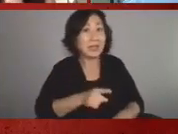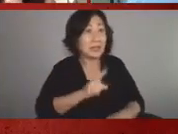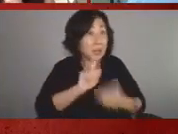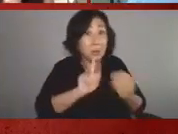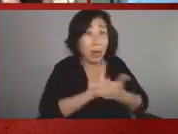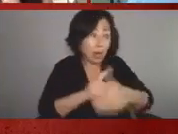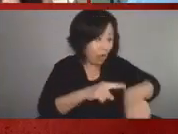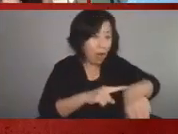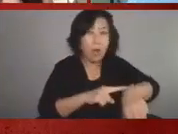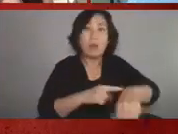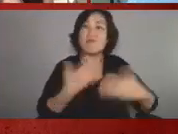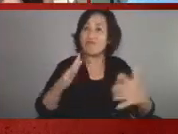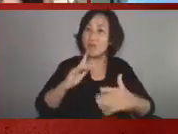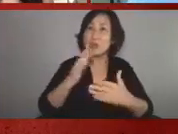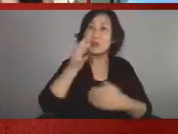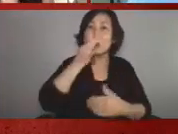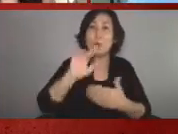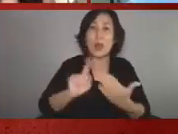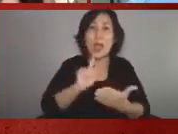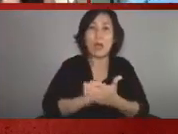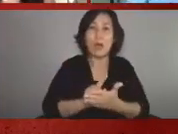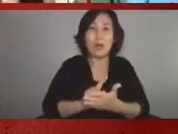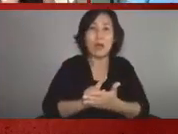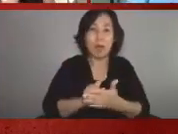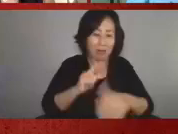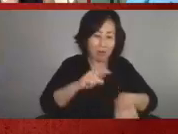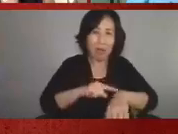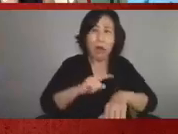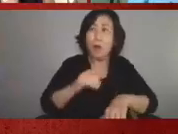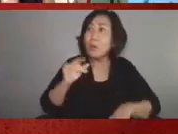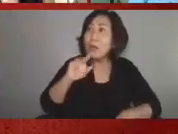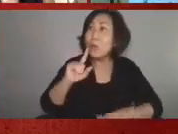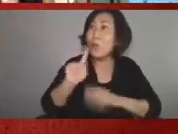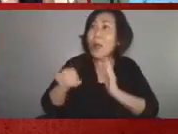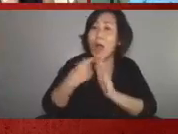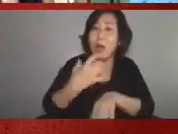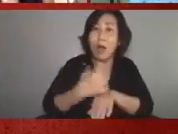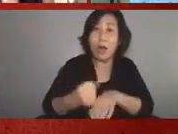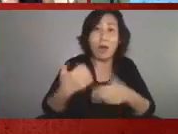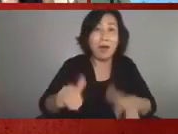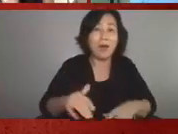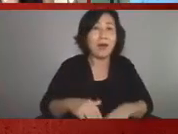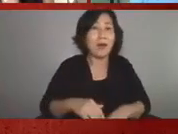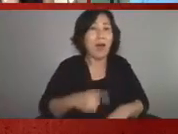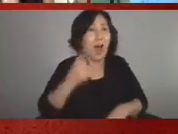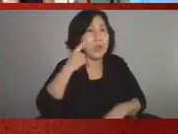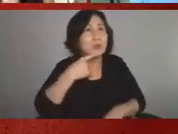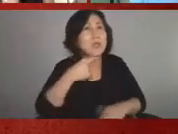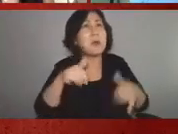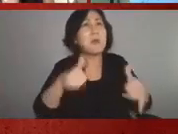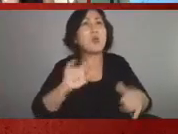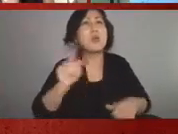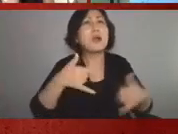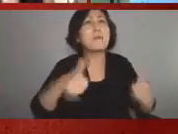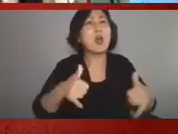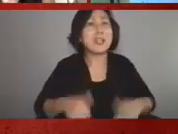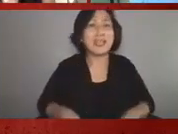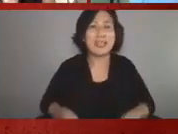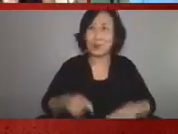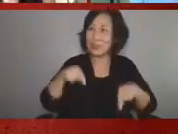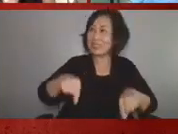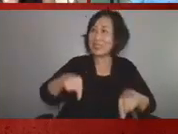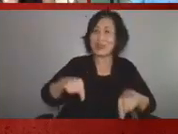something? It's almost been an hour. We're Yeah. almost Oh, running that's on an hour crazy. here. I thought you Dude, said we're going to have a party. Where's the party? It's